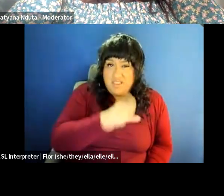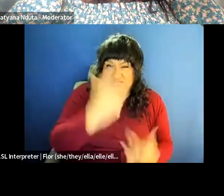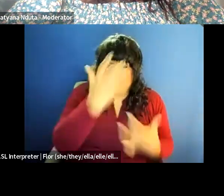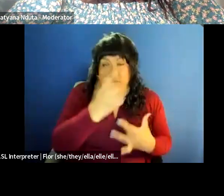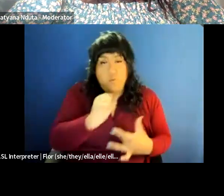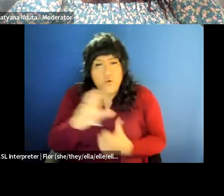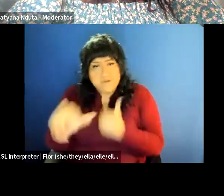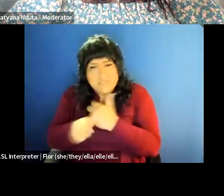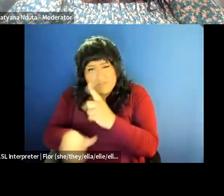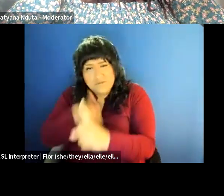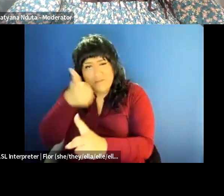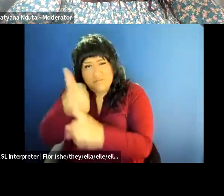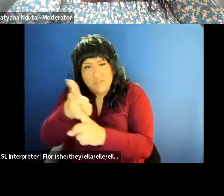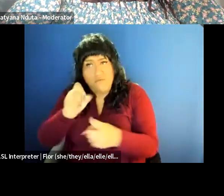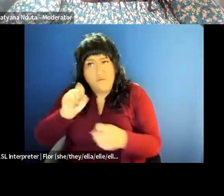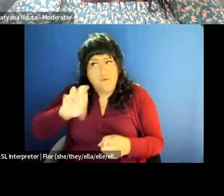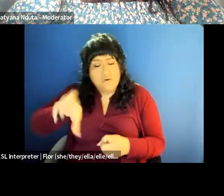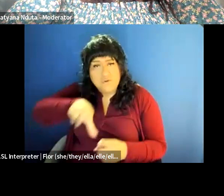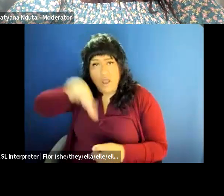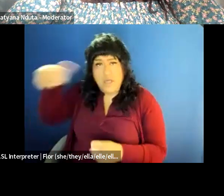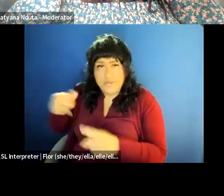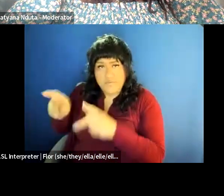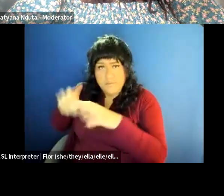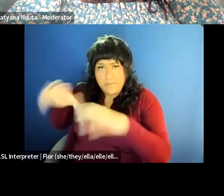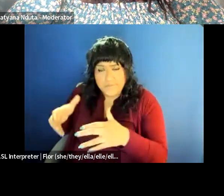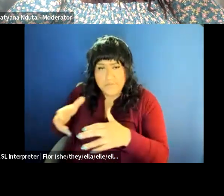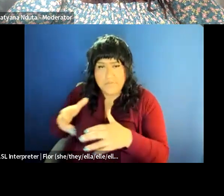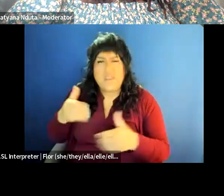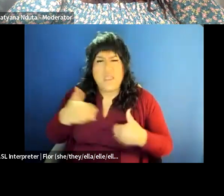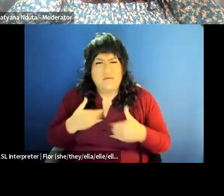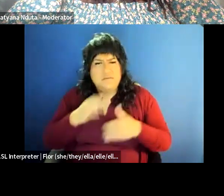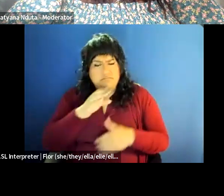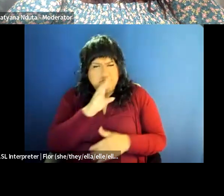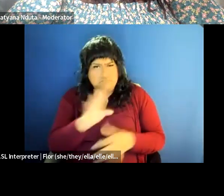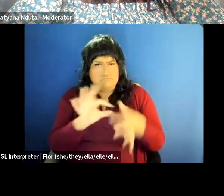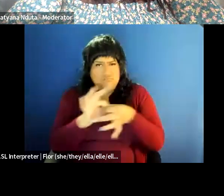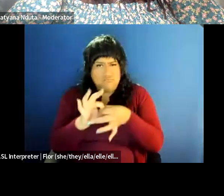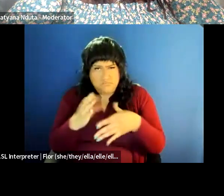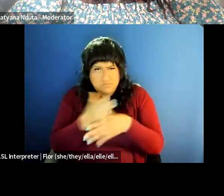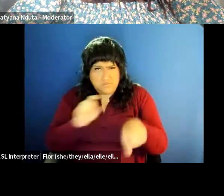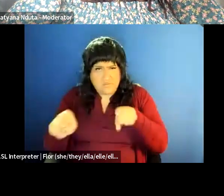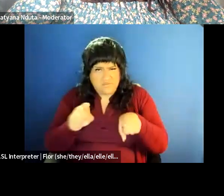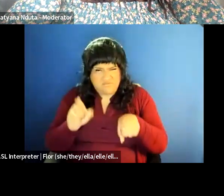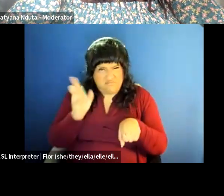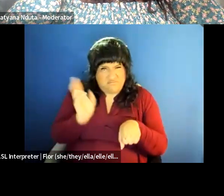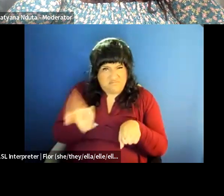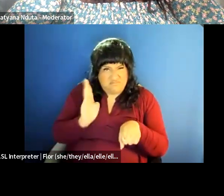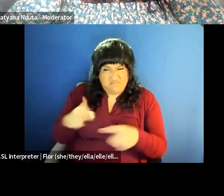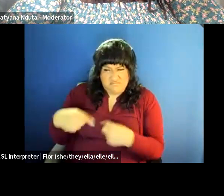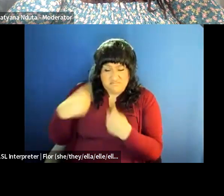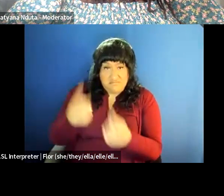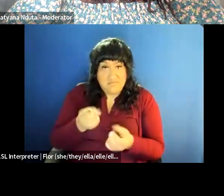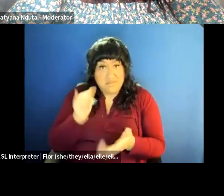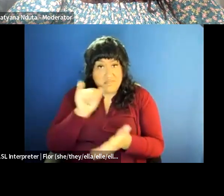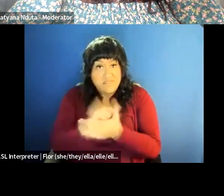self or to others. There is a direct correlation between these insidious histories and our